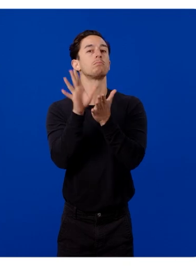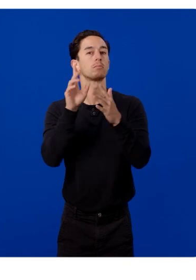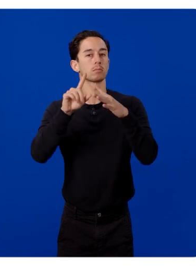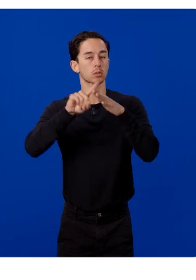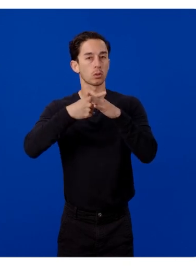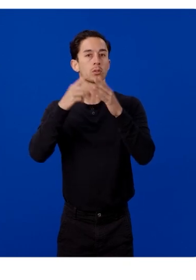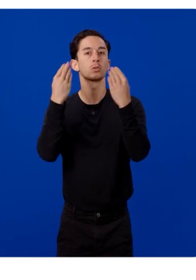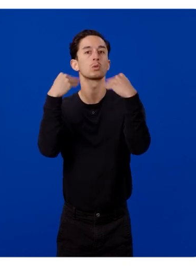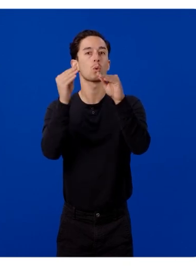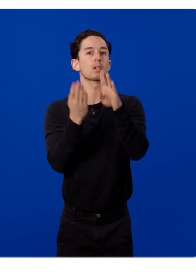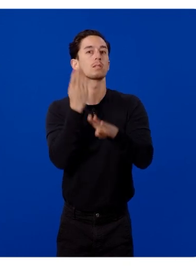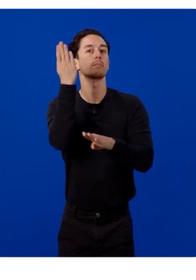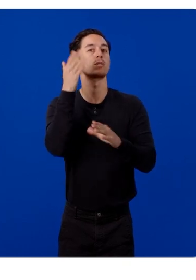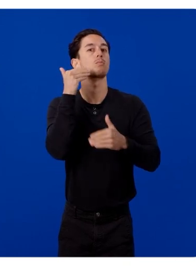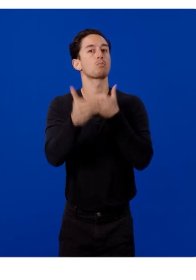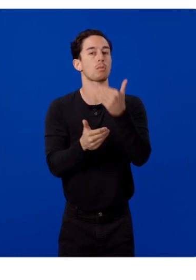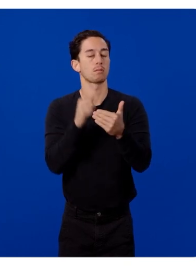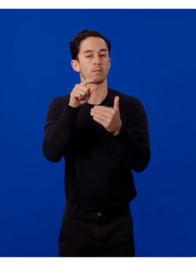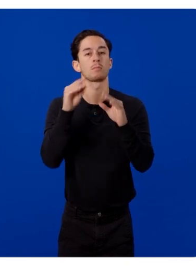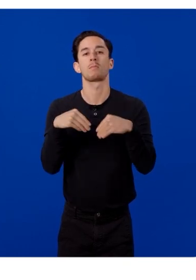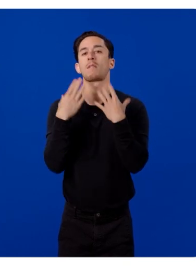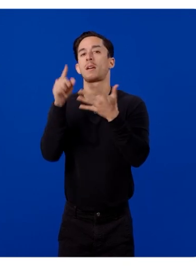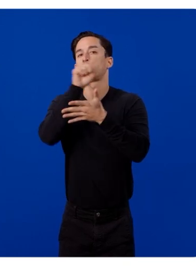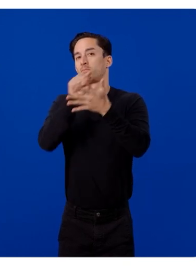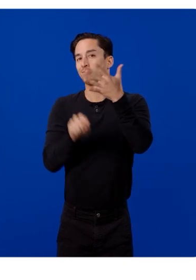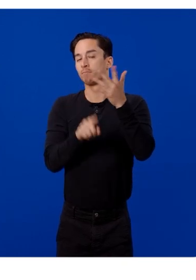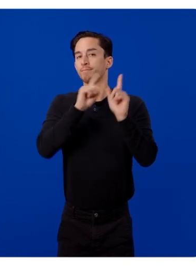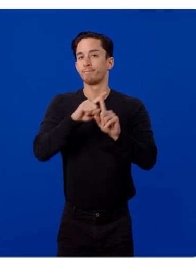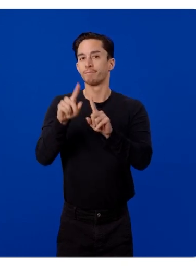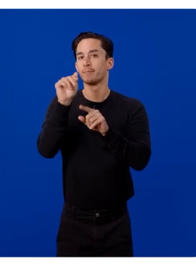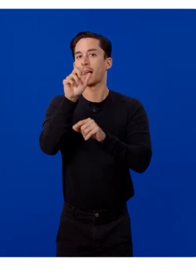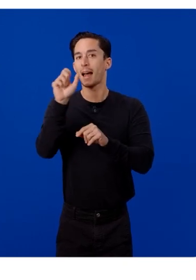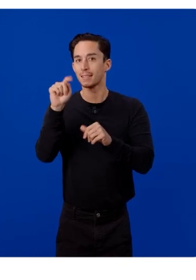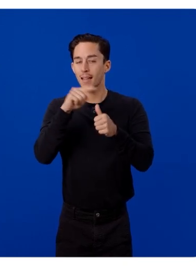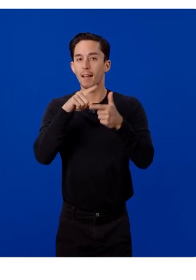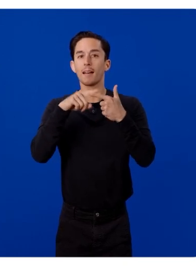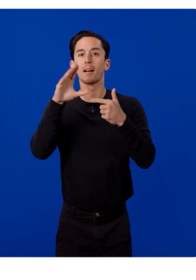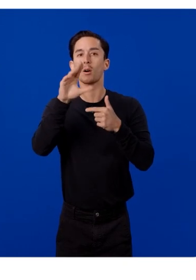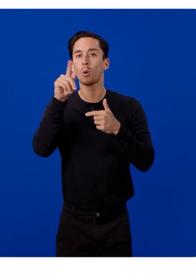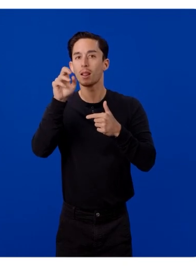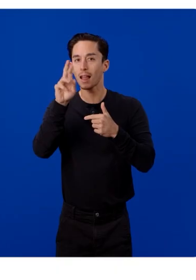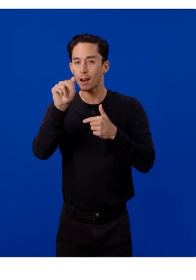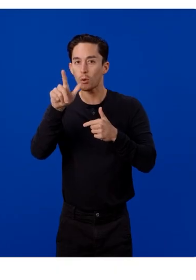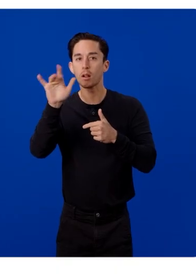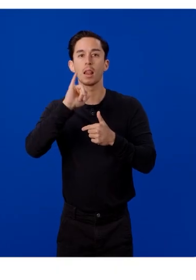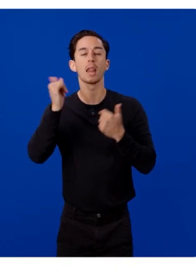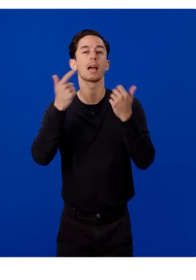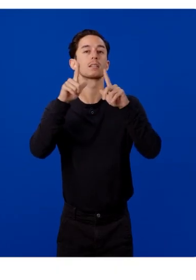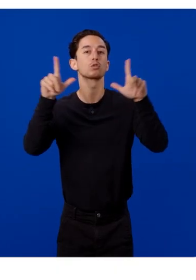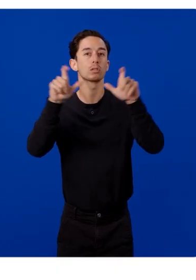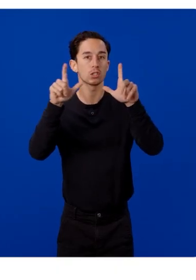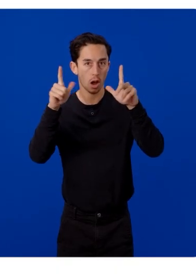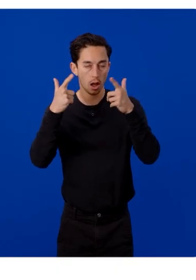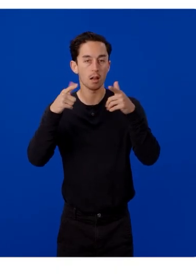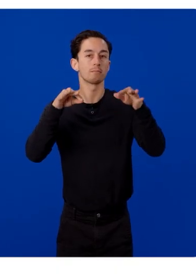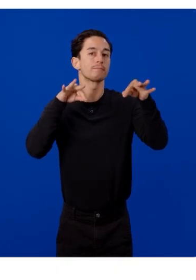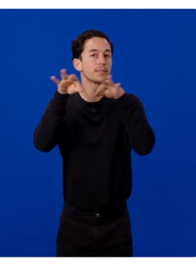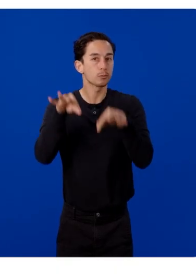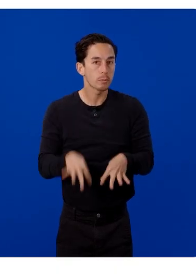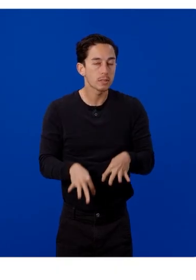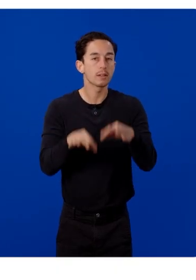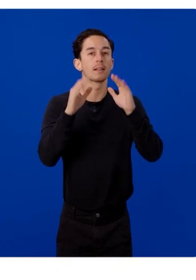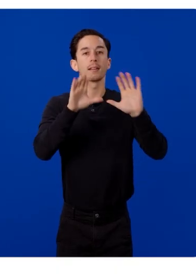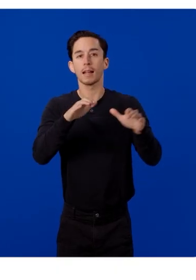submission process where you'll have to provide all the assets and collaterals such as screenshots, descriptions,